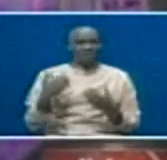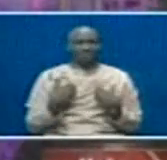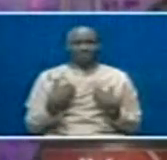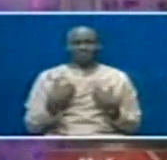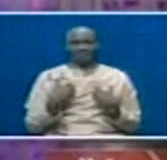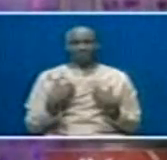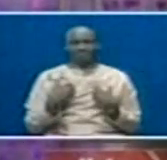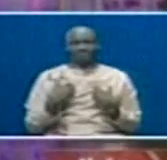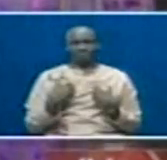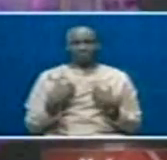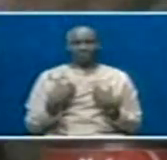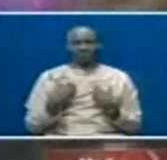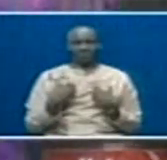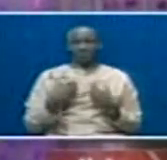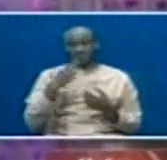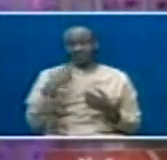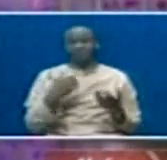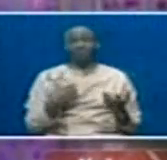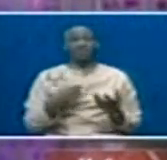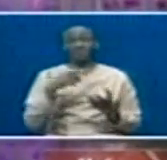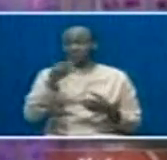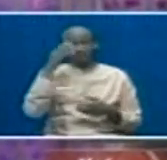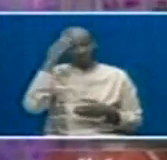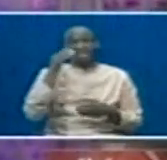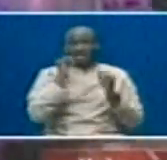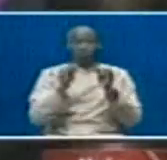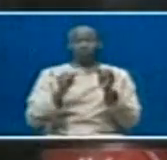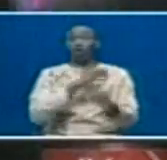resistless falls, the muse obeys the power. I don't know what it means.